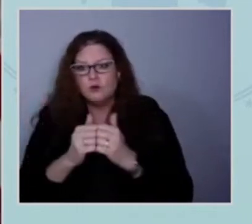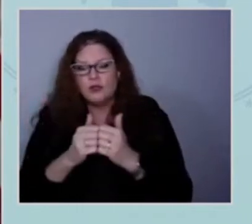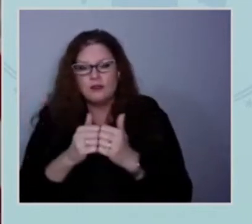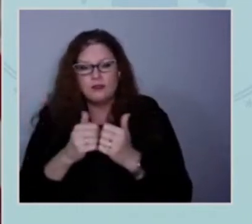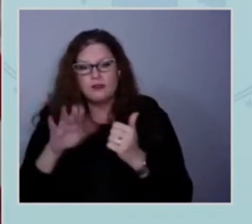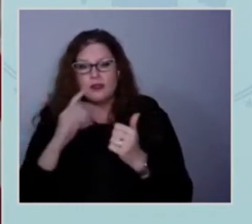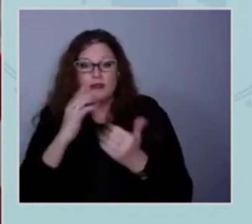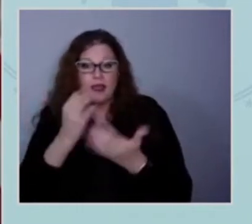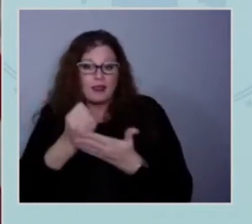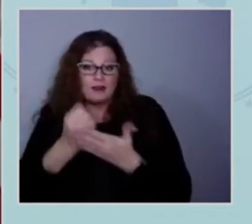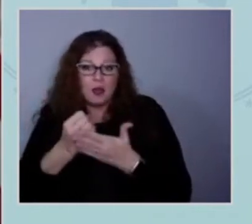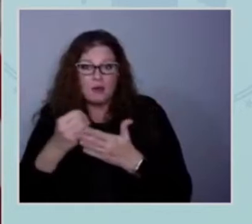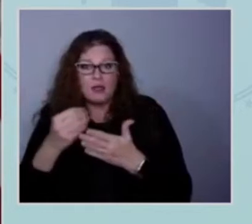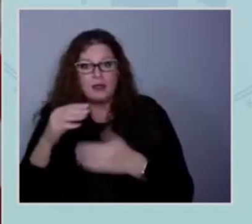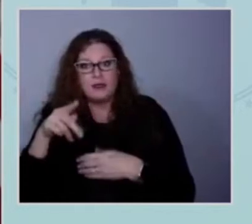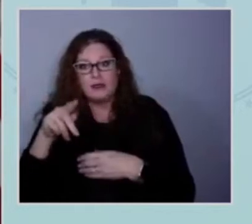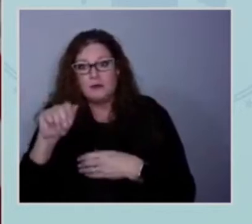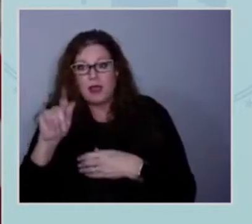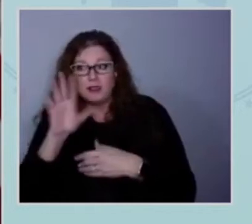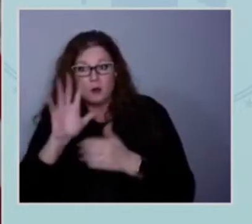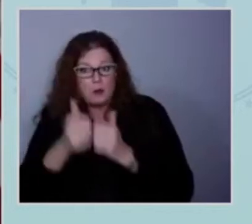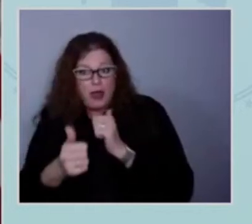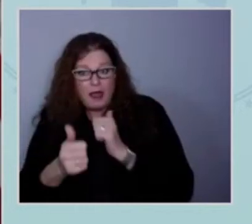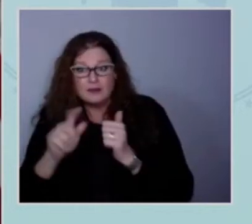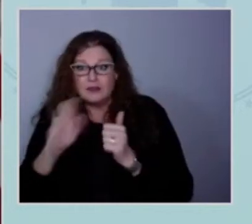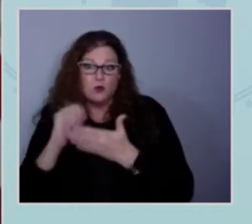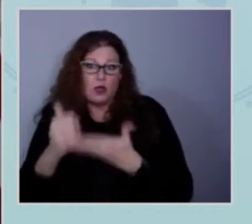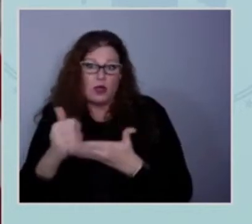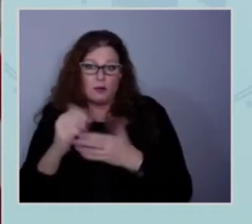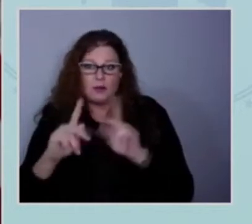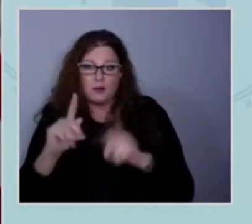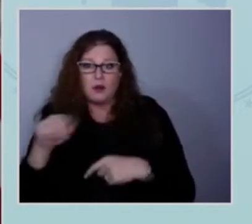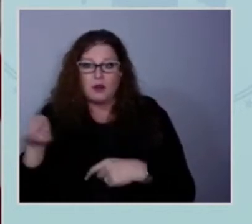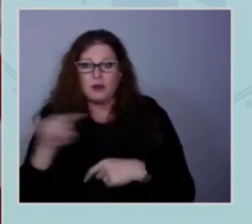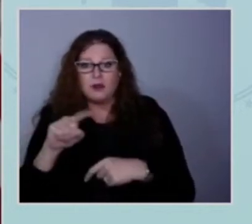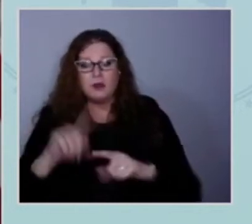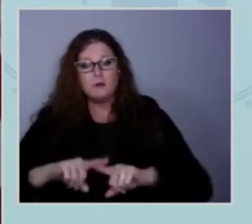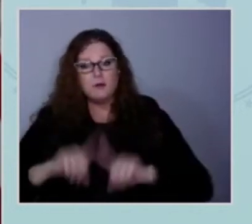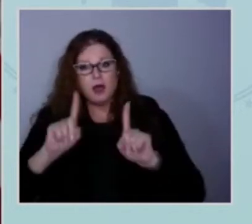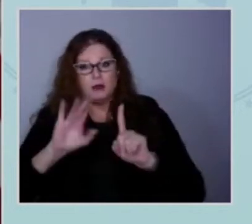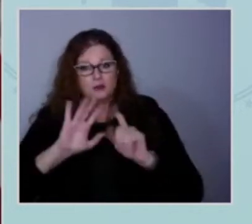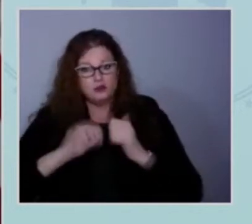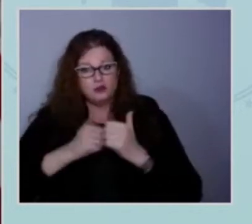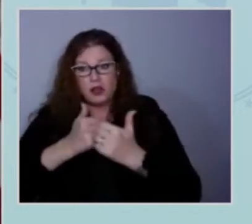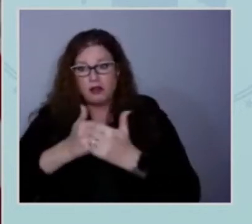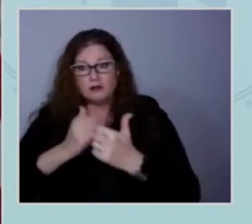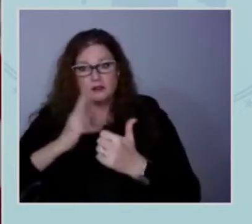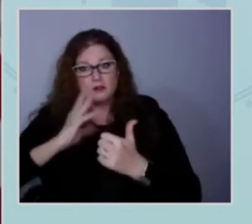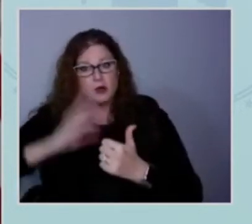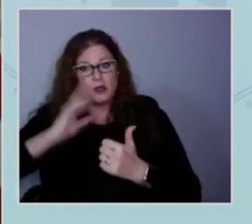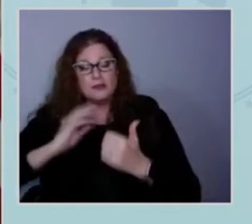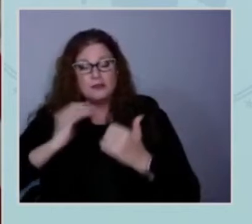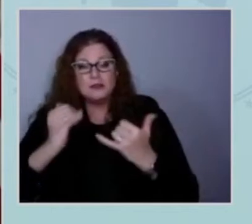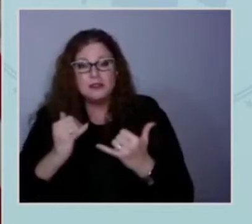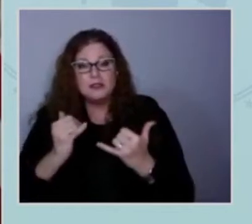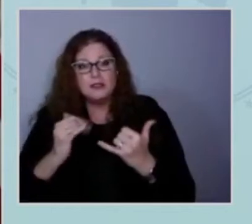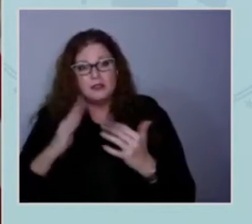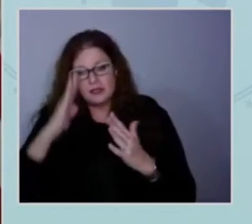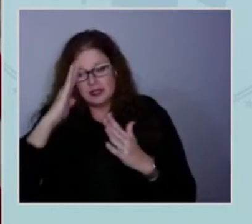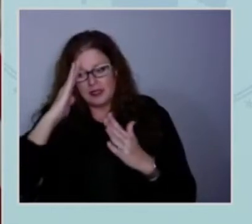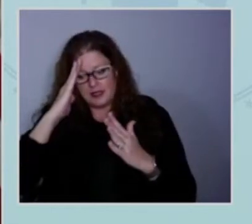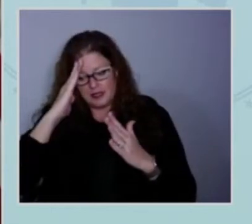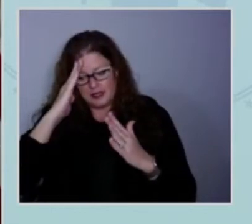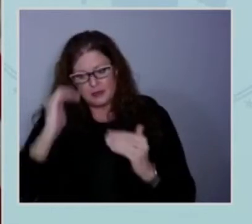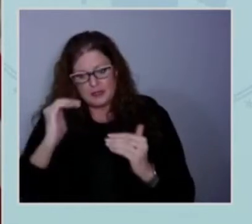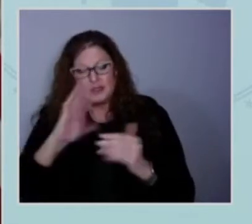of our friends in Congress to move forward on the kind of economic package that was passed and needed to help people.